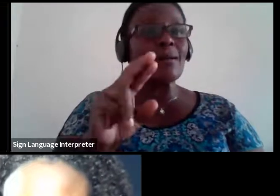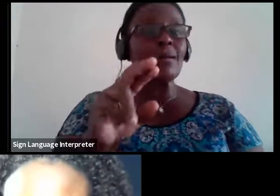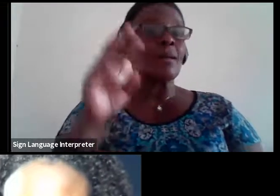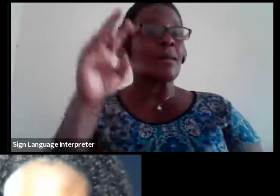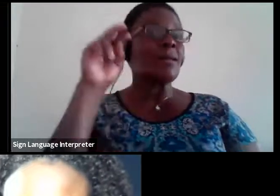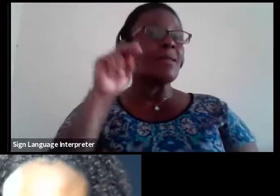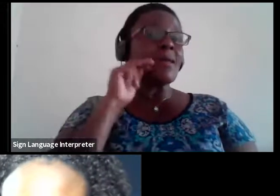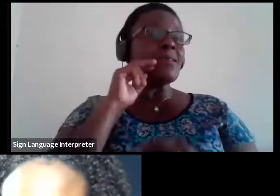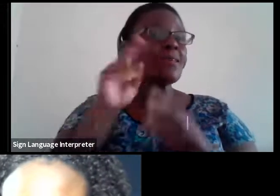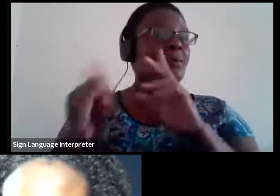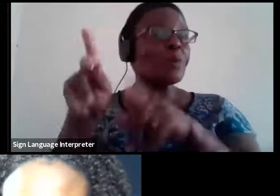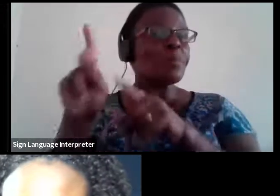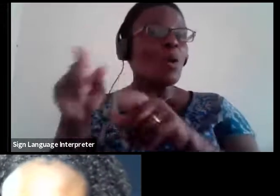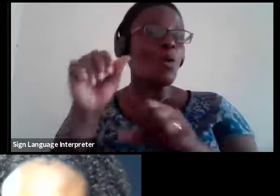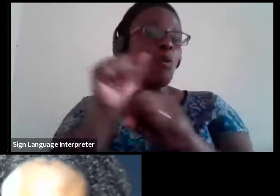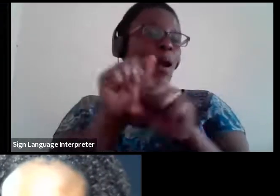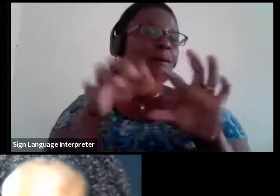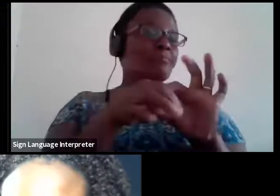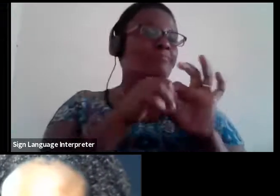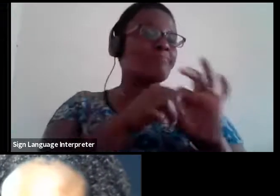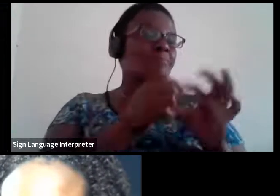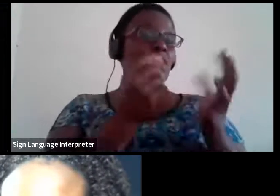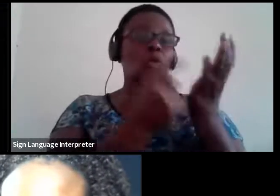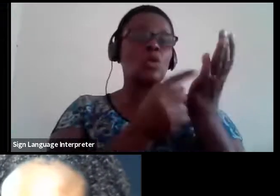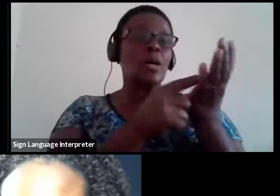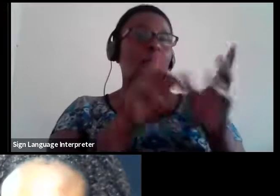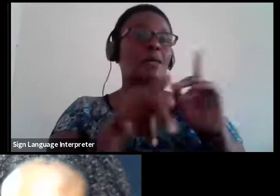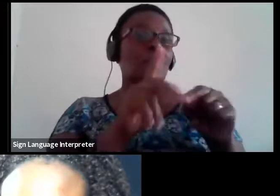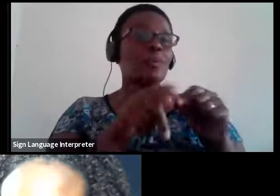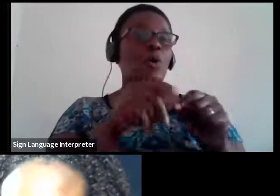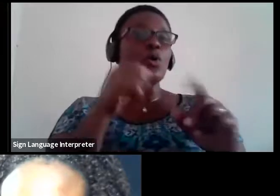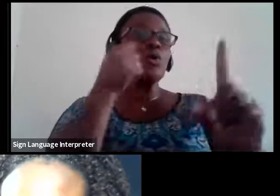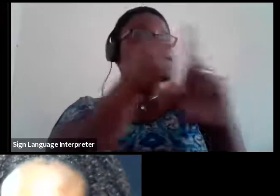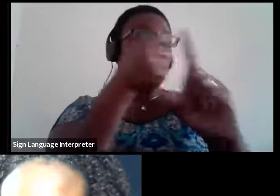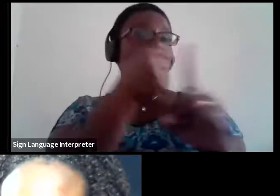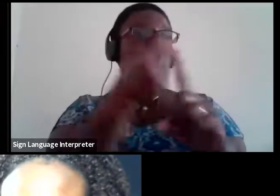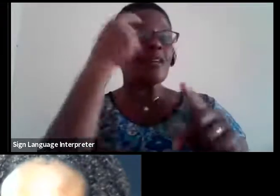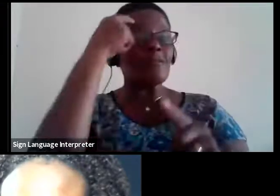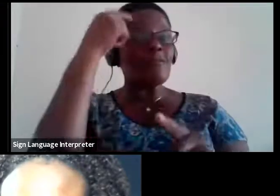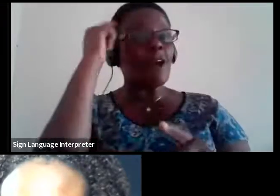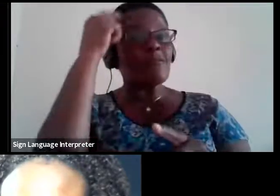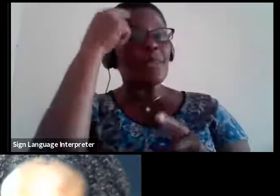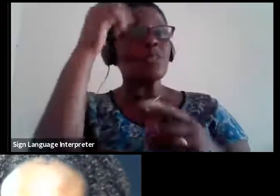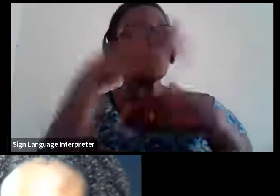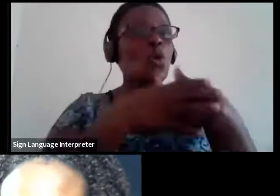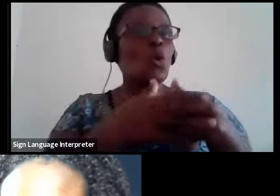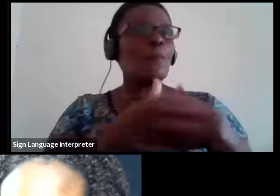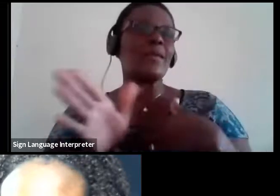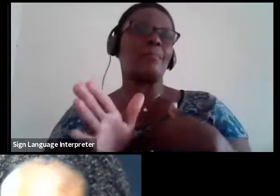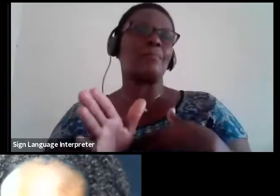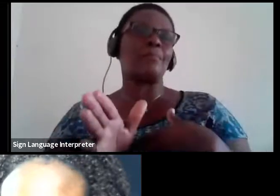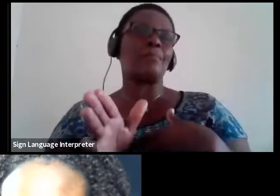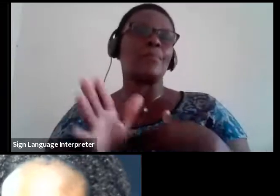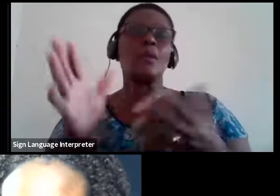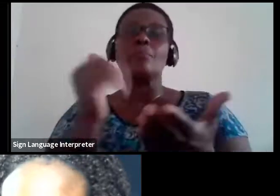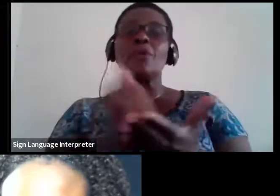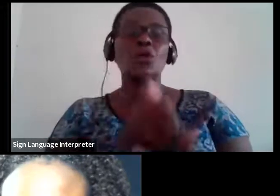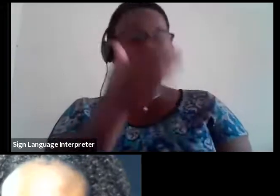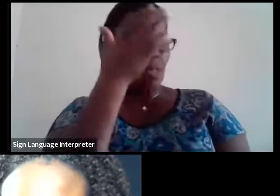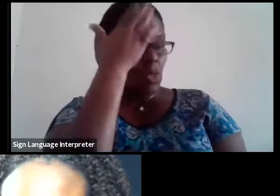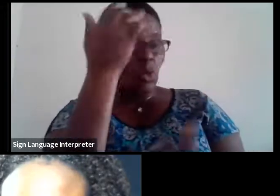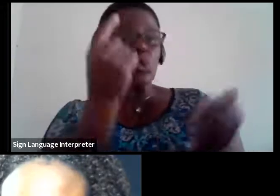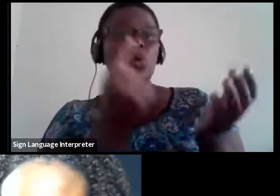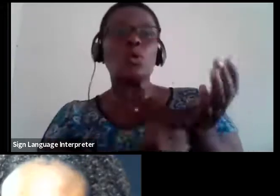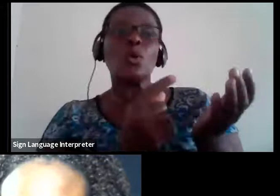on social media platforms to agitate for the Nigerian government to open up Twitter. Why? because they know Ugandans empathize with